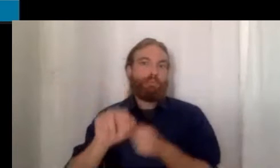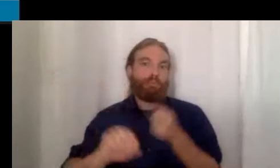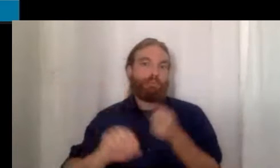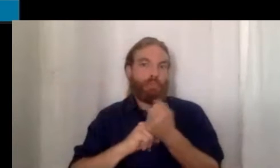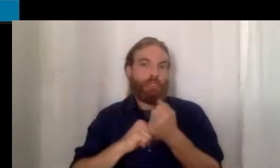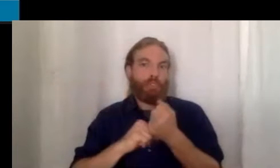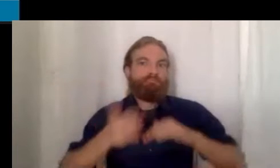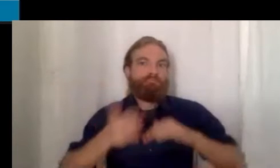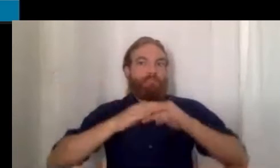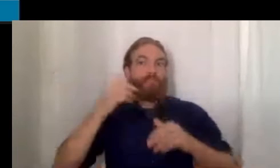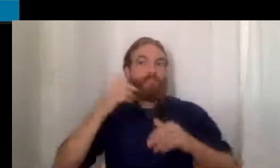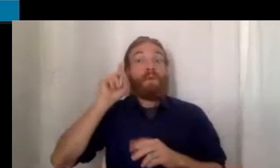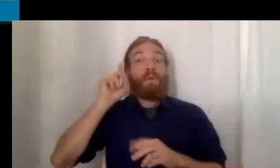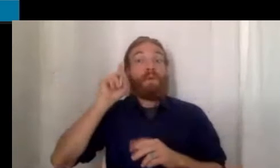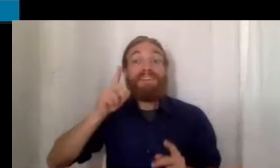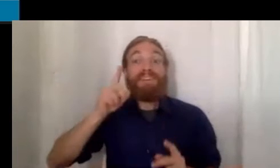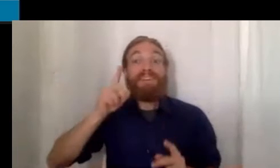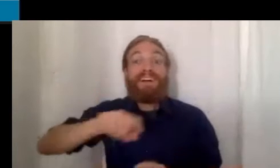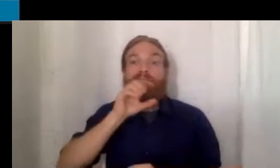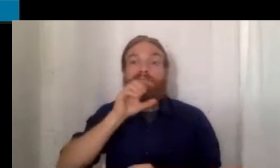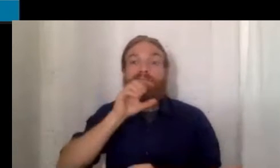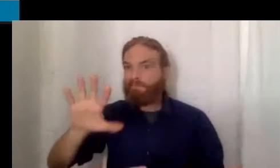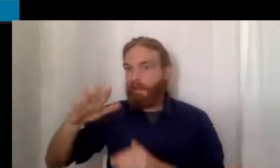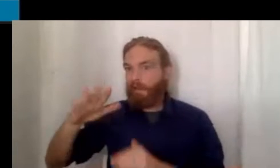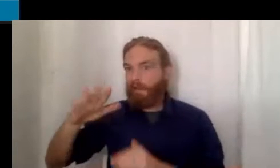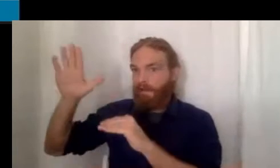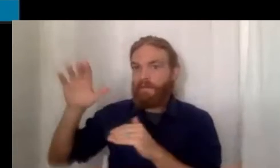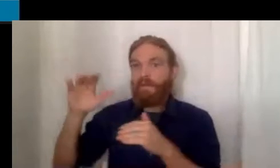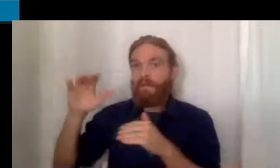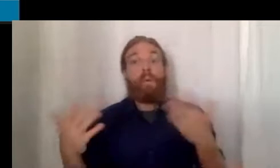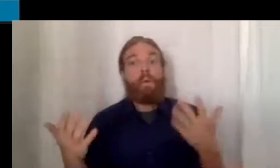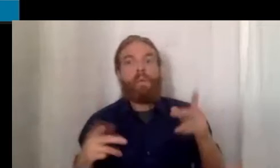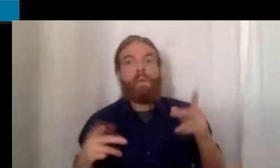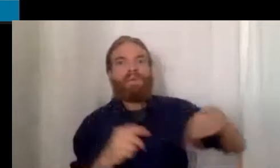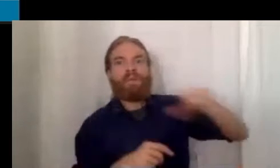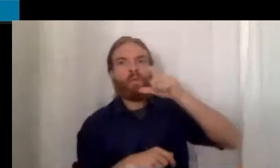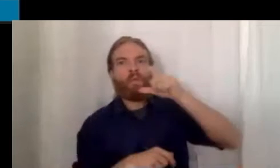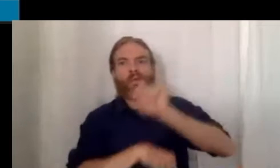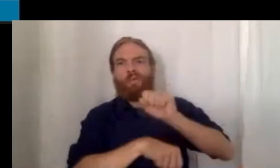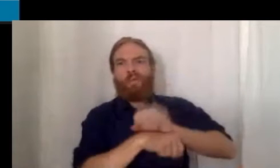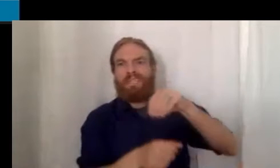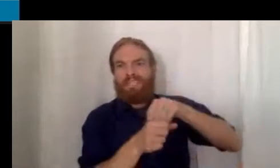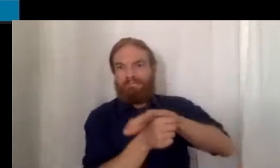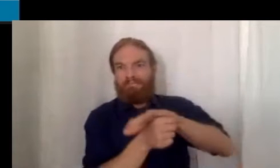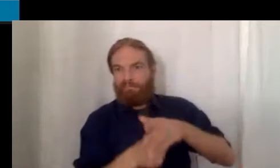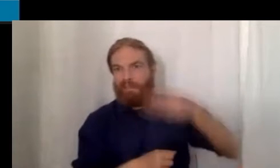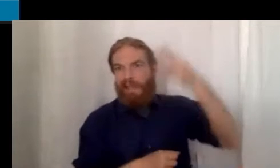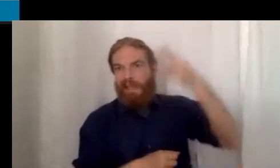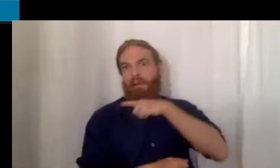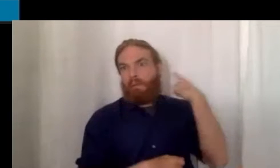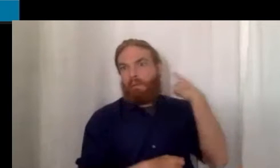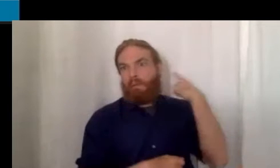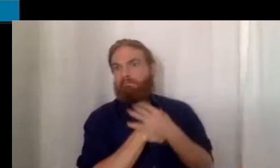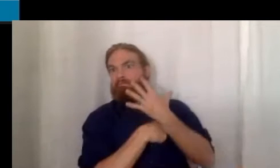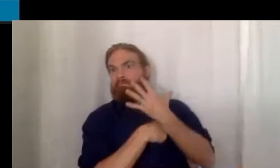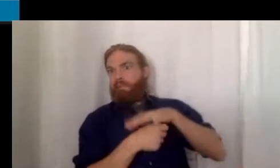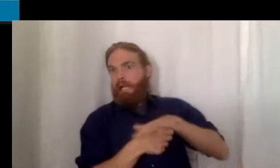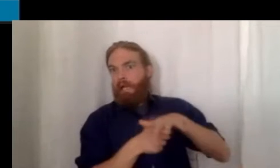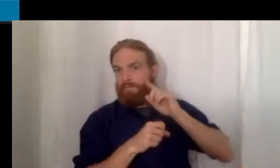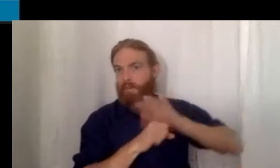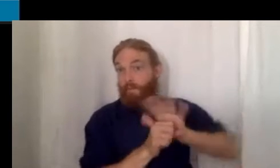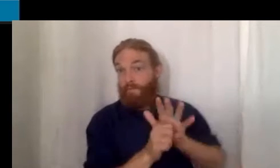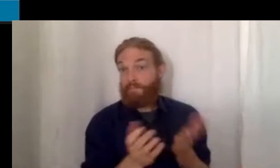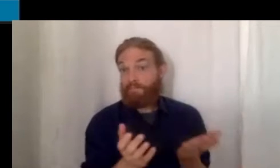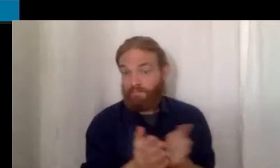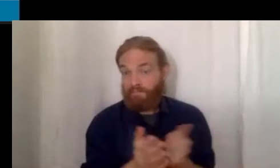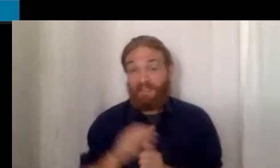occupations such as healthcare. Today and tomorrow, CDC's Advisory Committee on Immunization Practices,